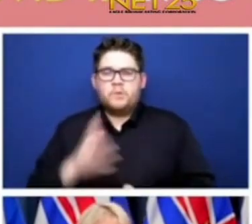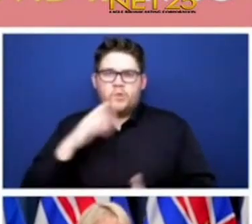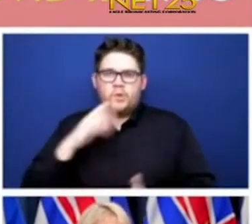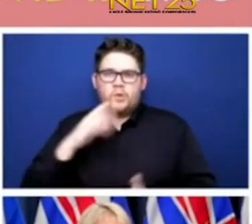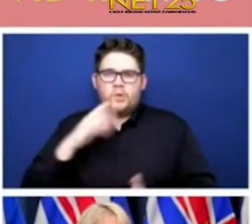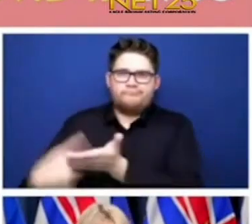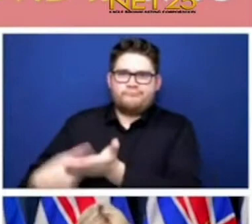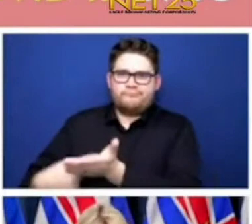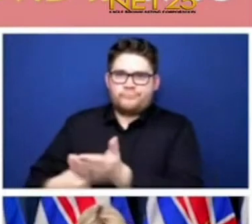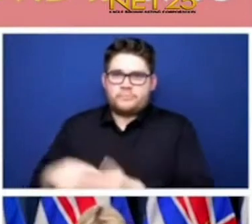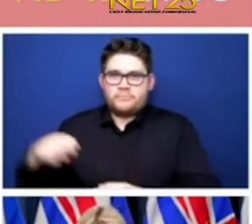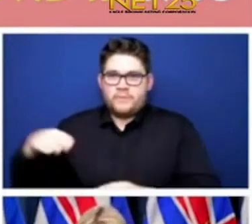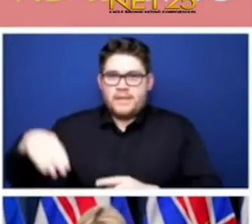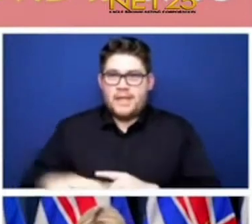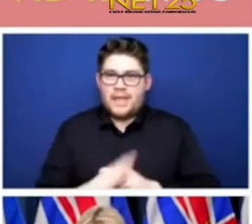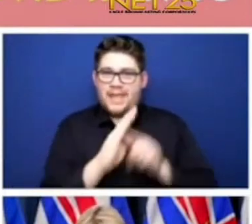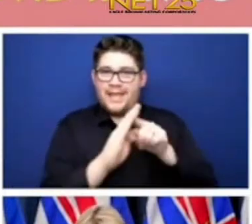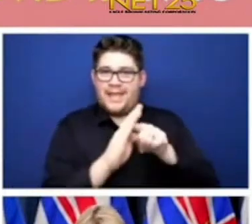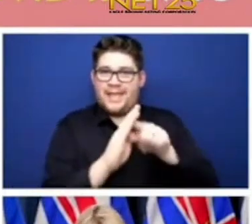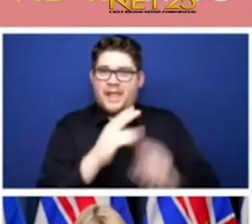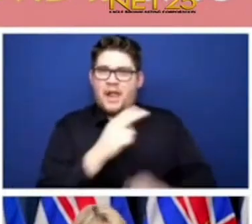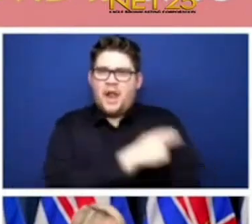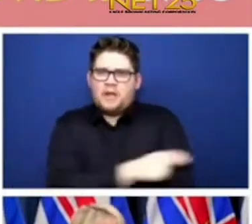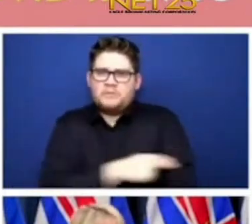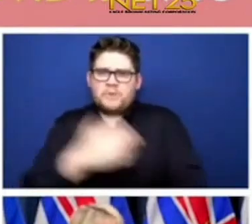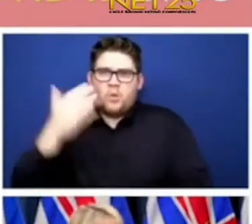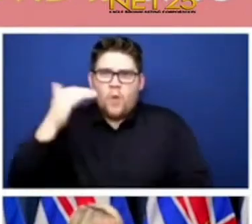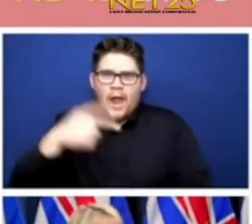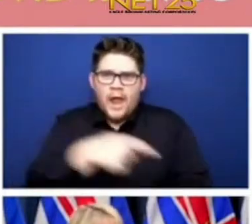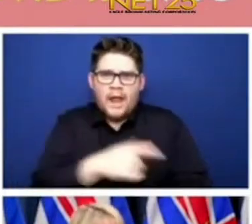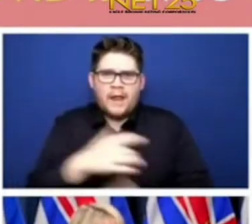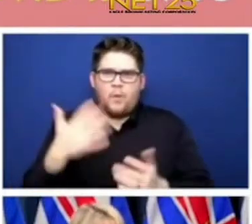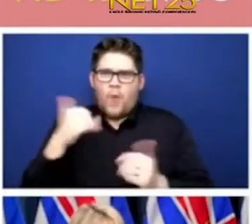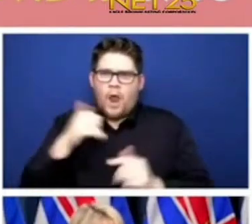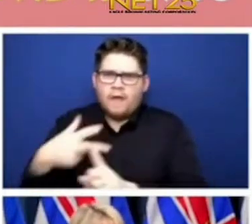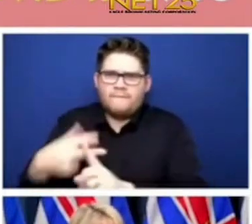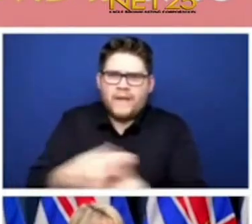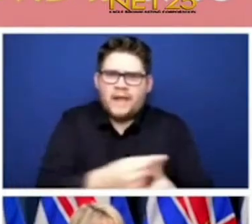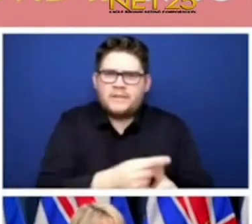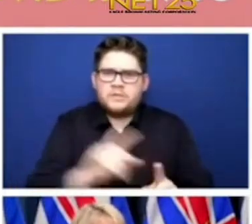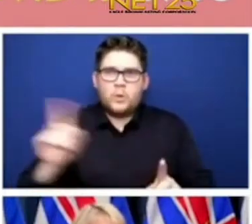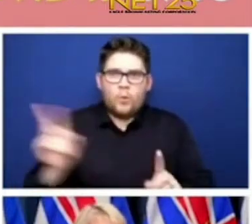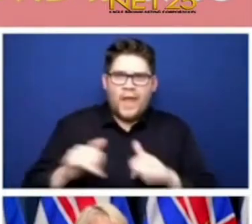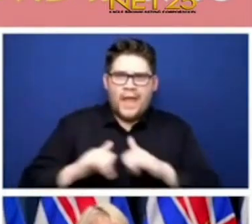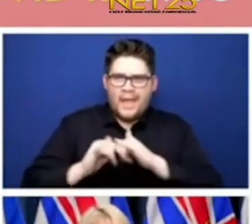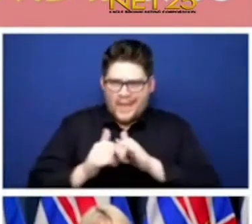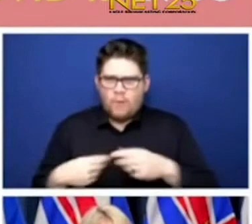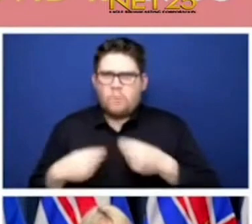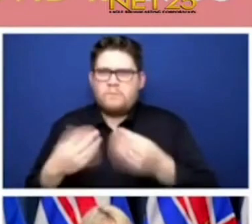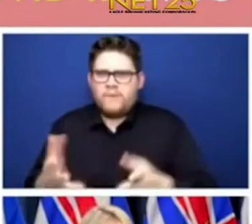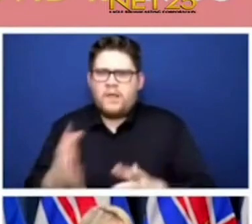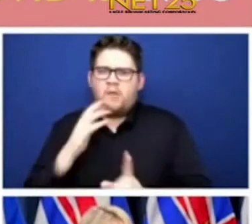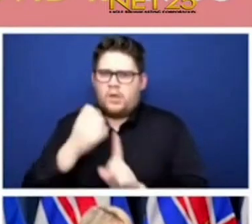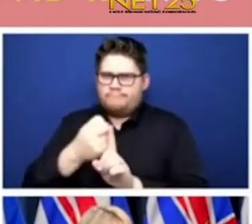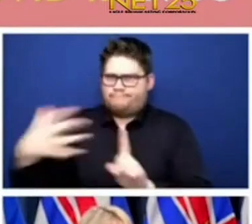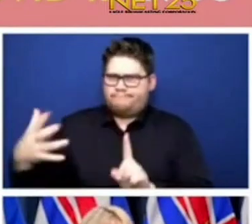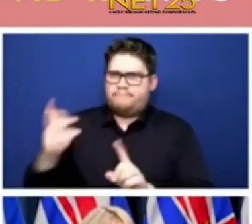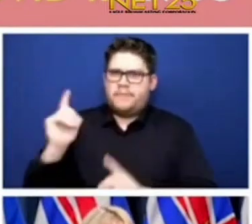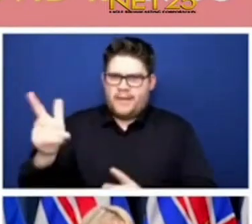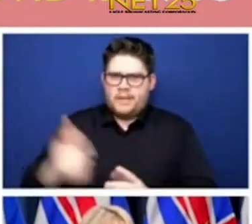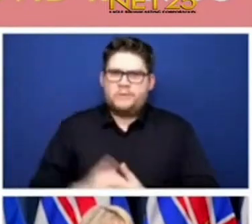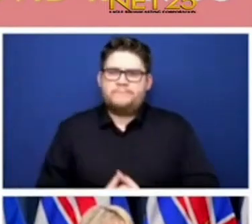how much transmission had been occurring in establishments such as restaurants and lounges before the new